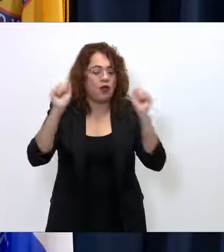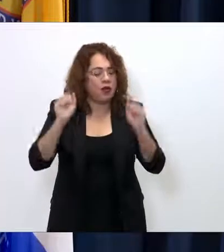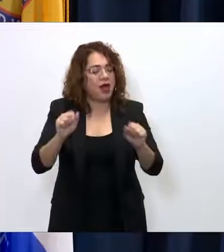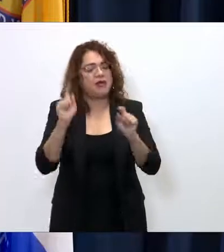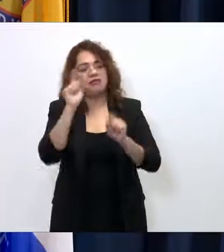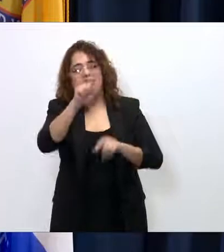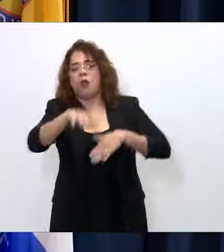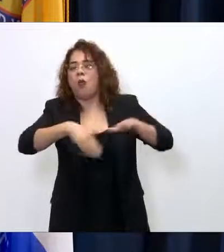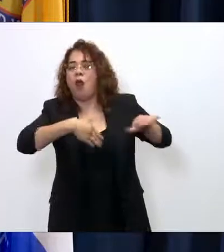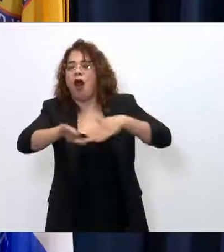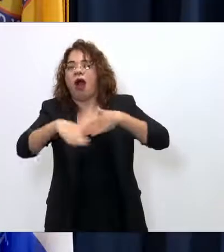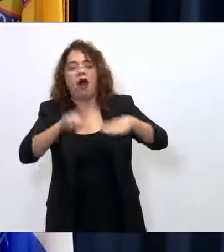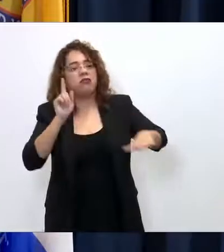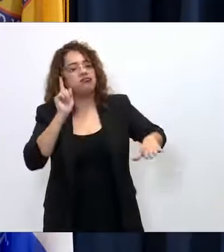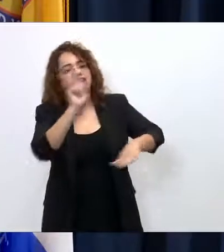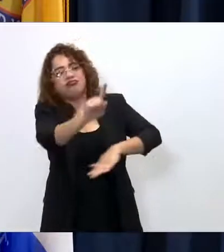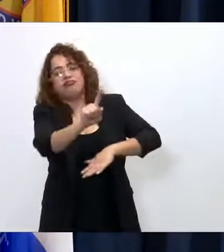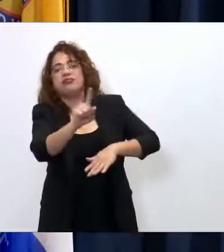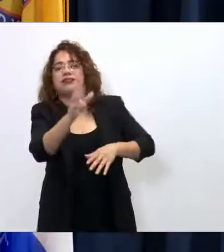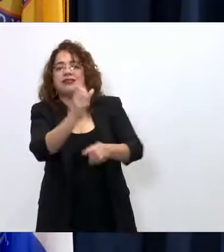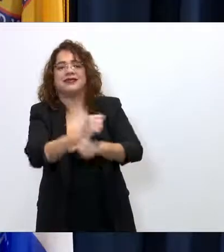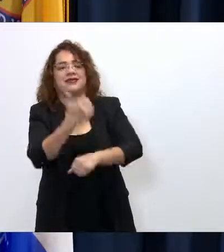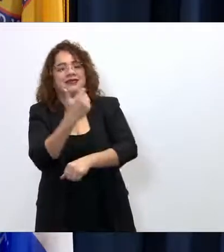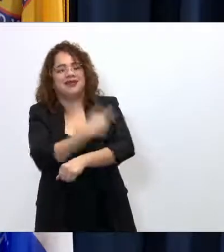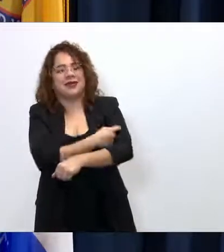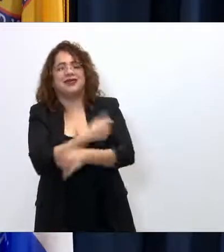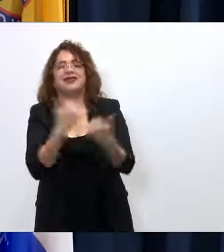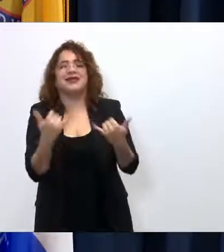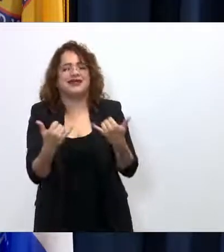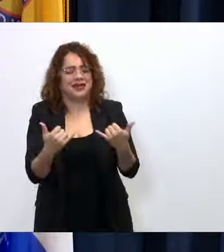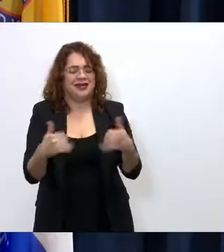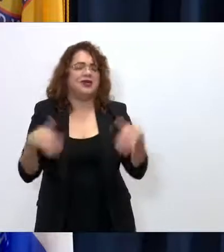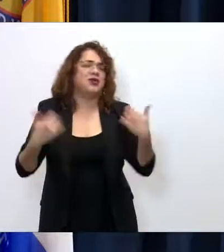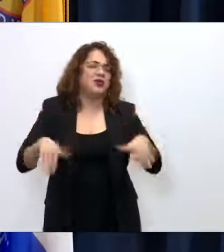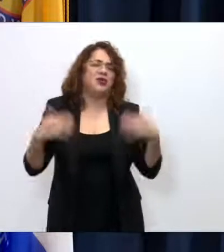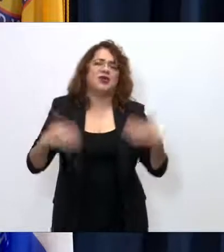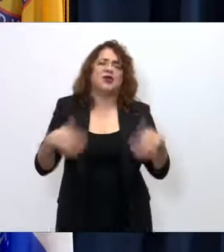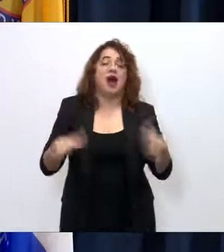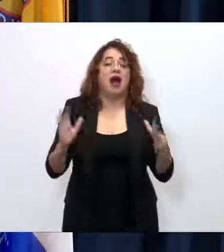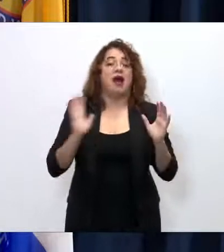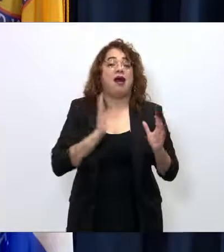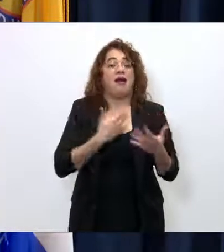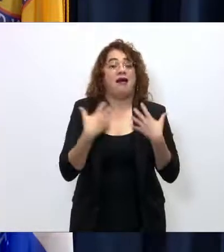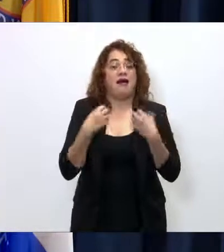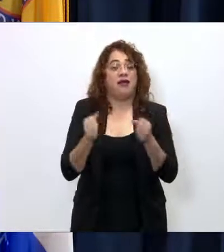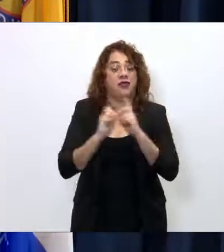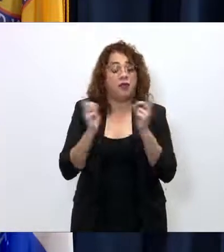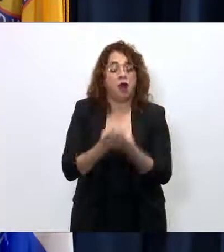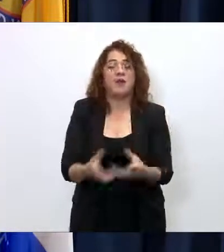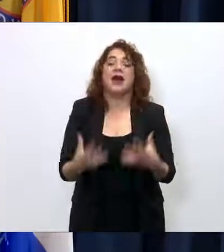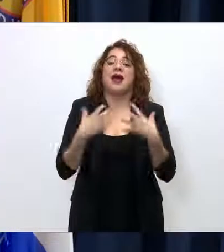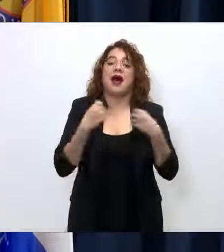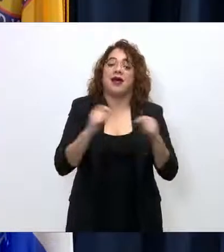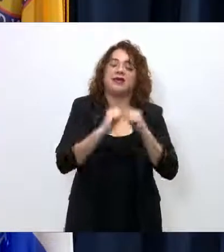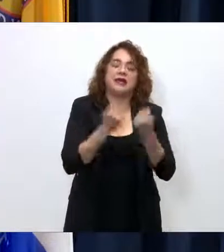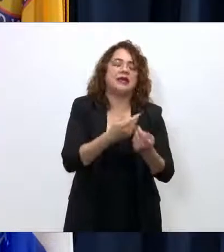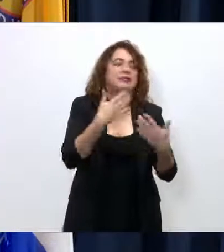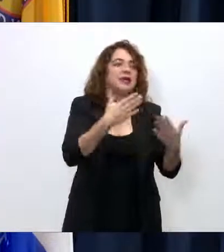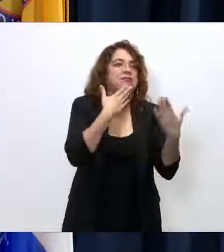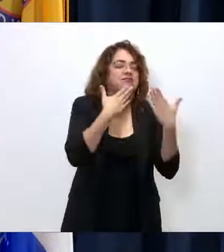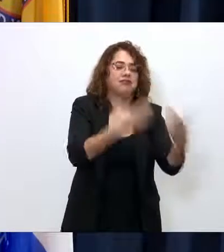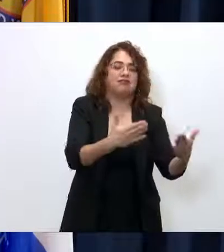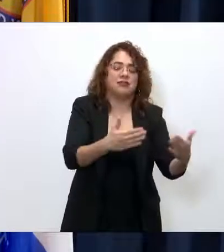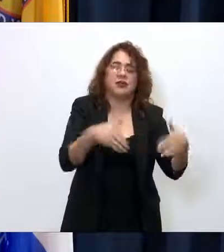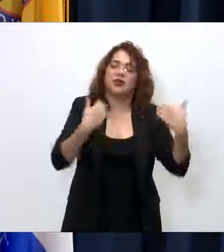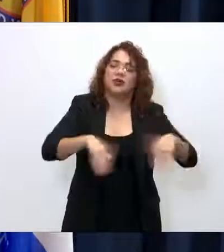It's been an enormous endeavor getting here, but I want to thank our health department and our health team. In light of